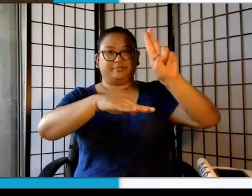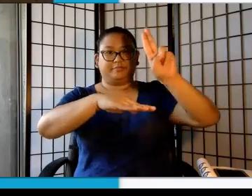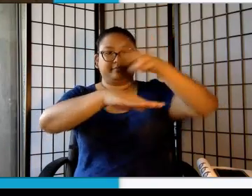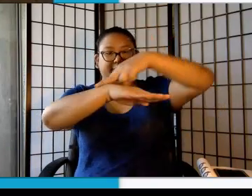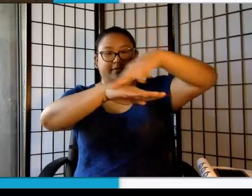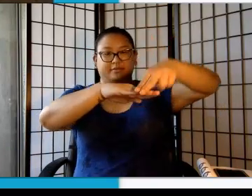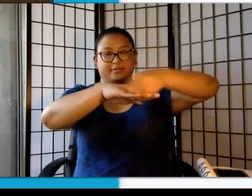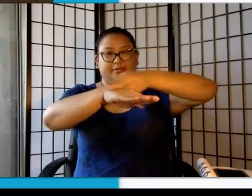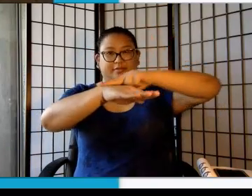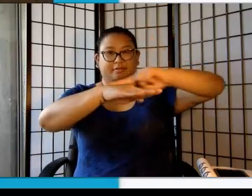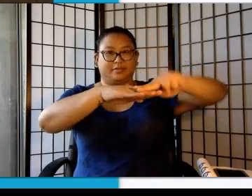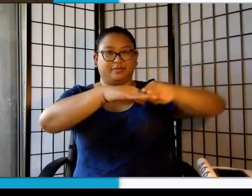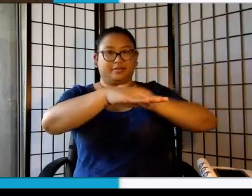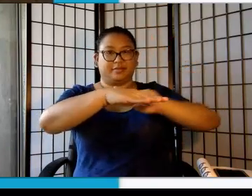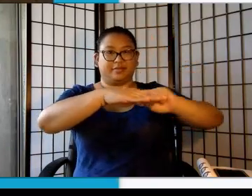is.